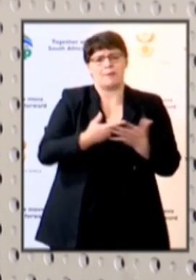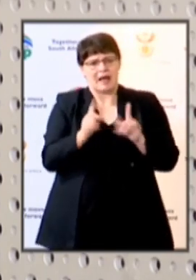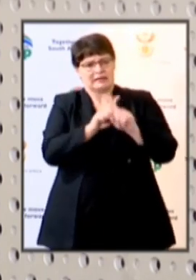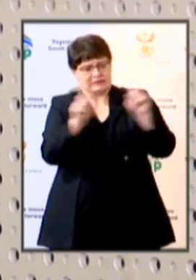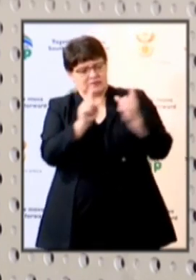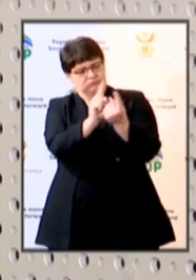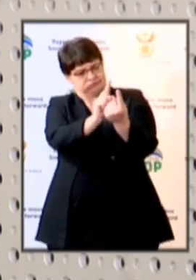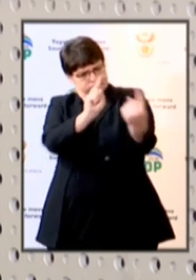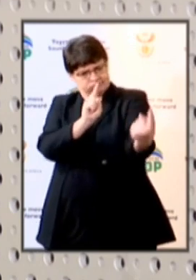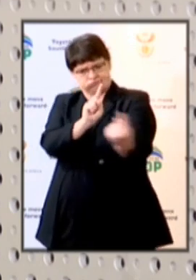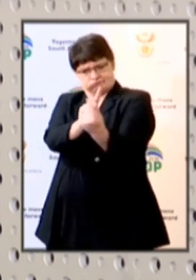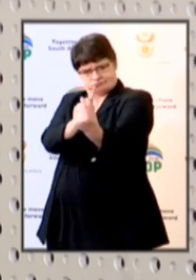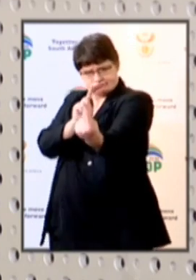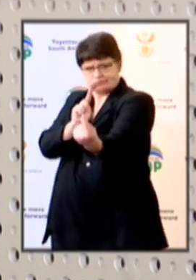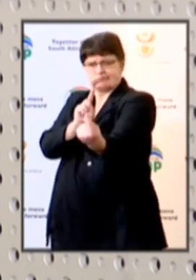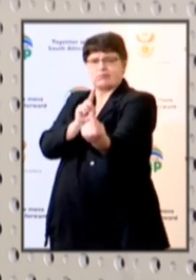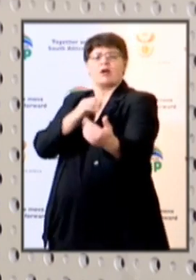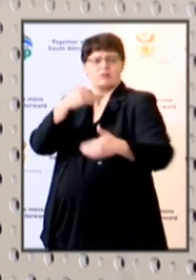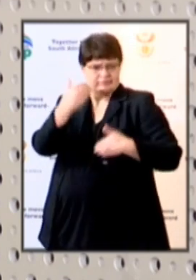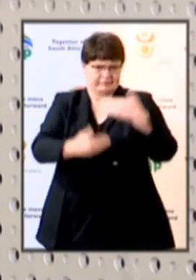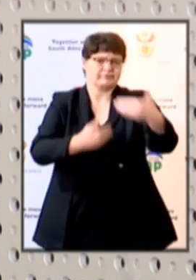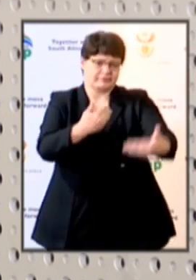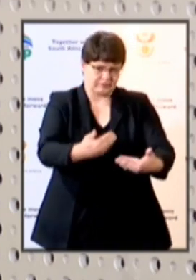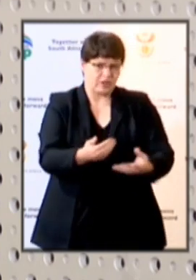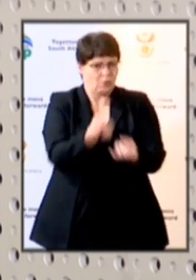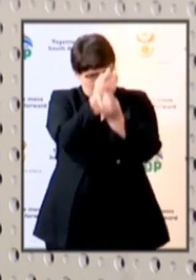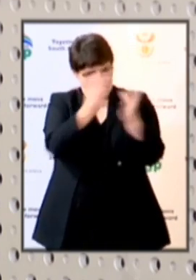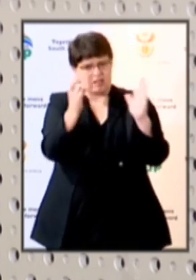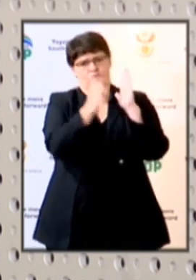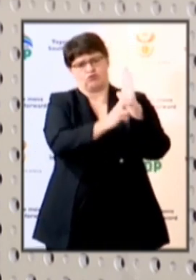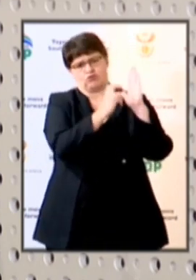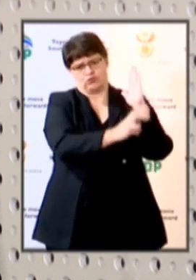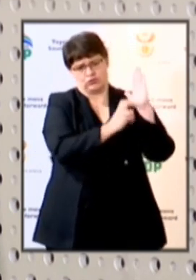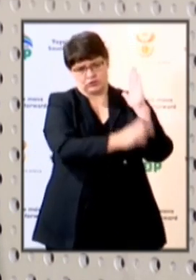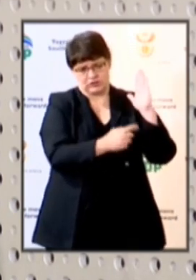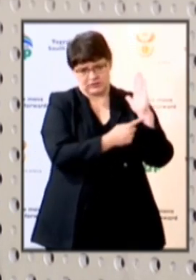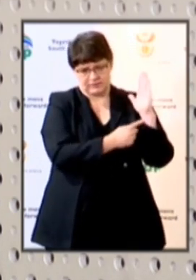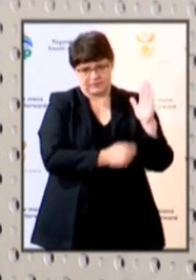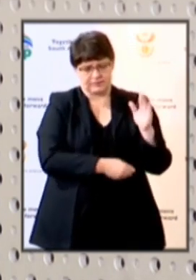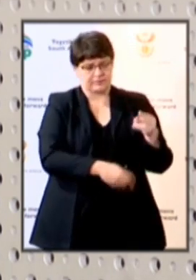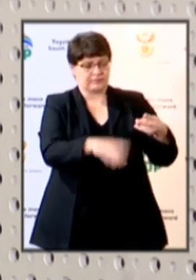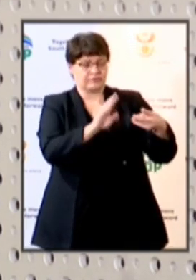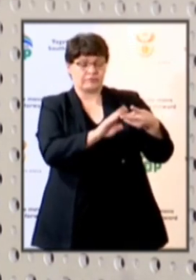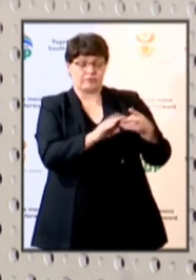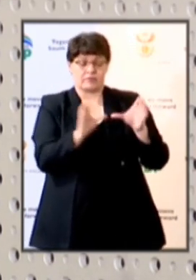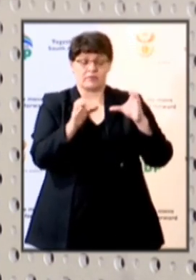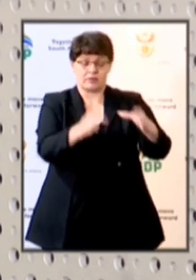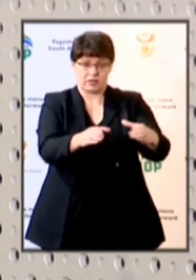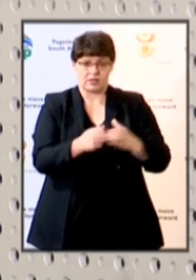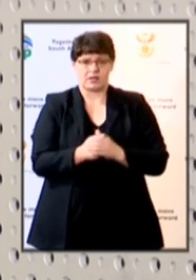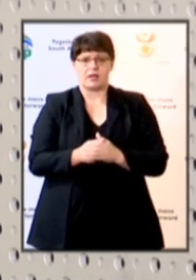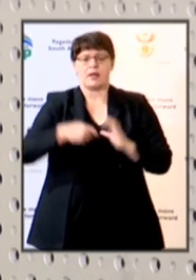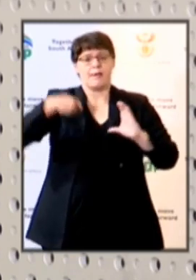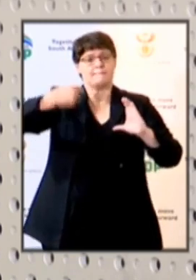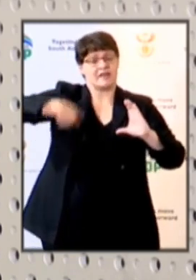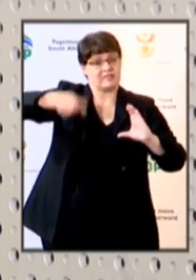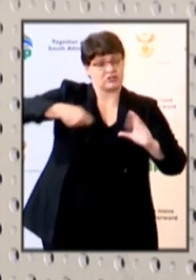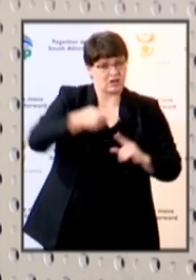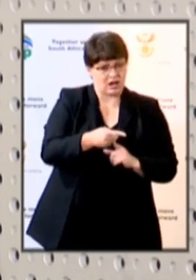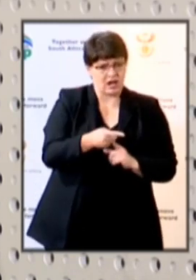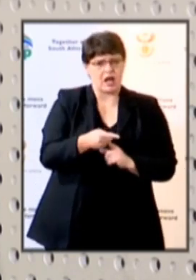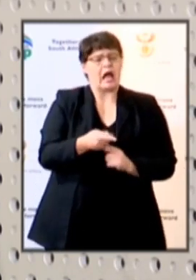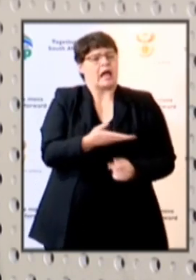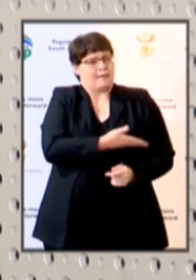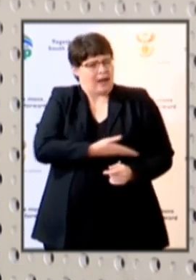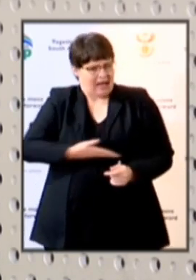social distancing directions that will be issued. In manufacturing, there will be a further partial opening